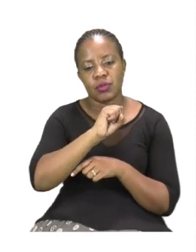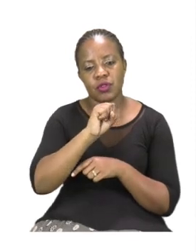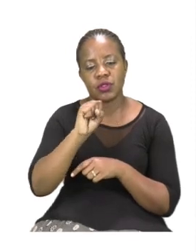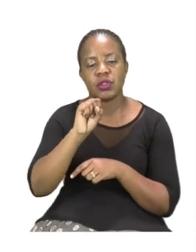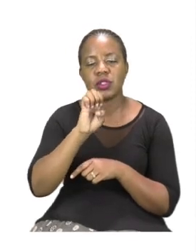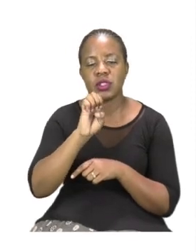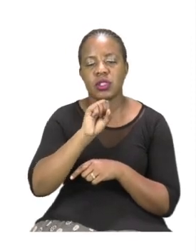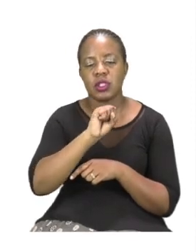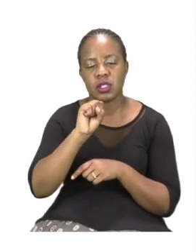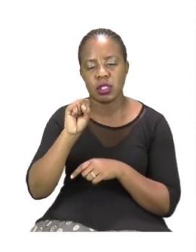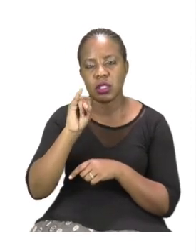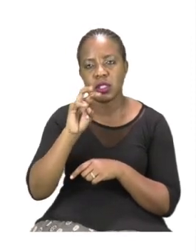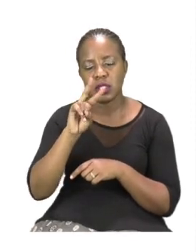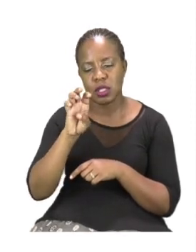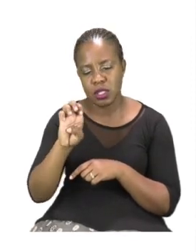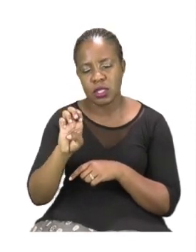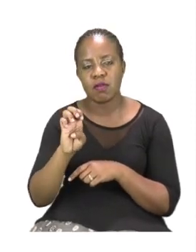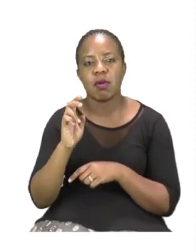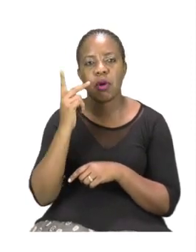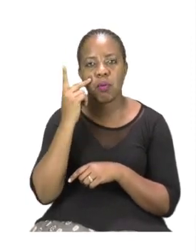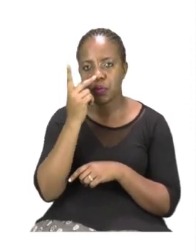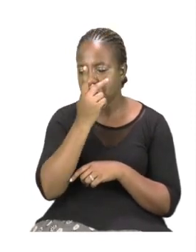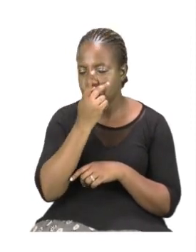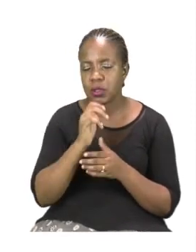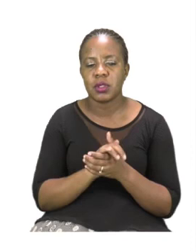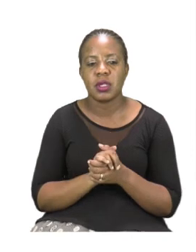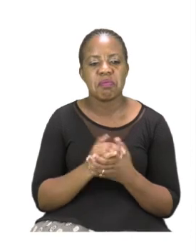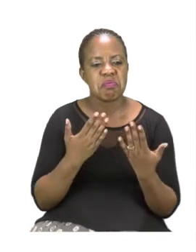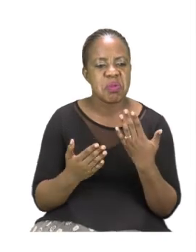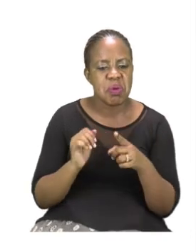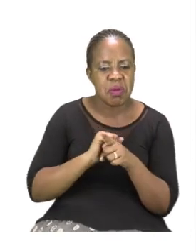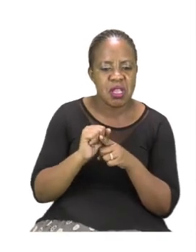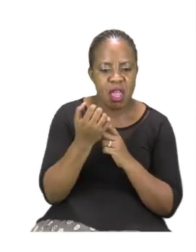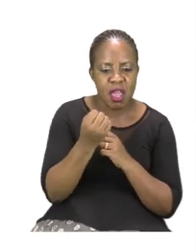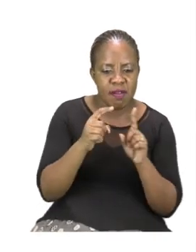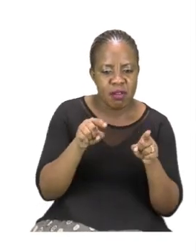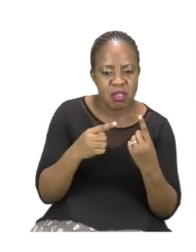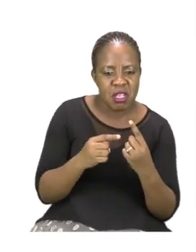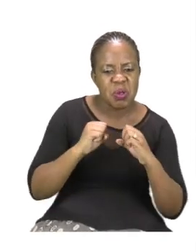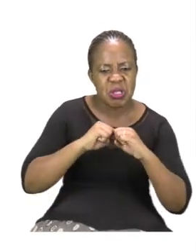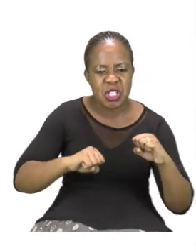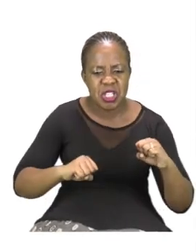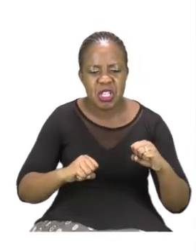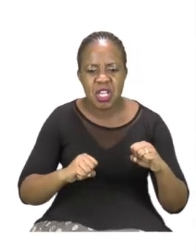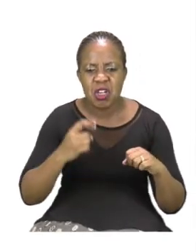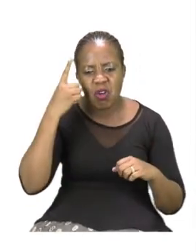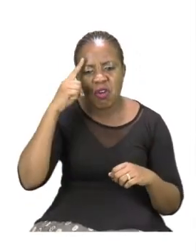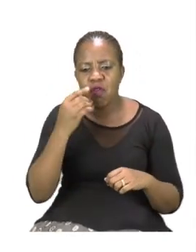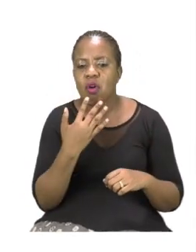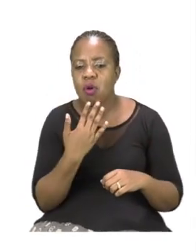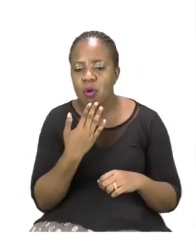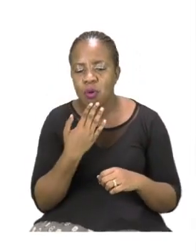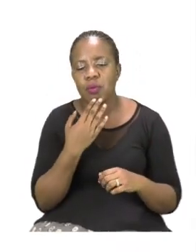by having something and then deciding who owns that thing. Take your time,